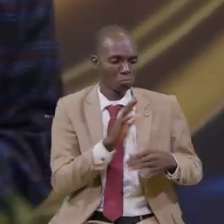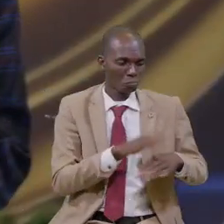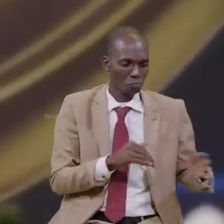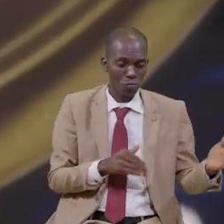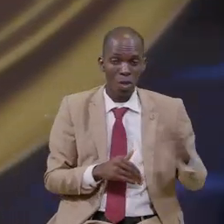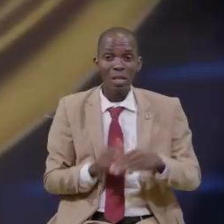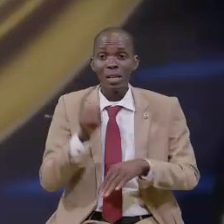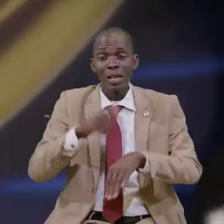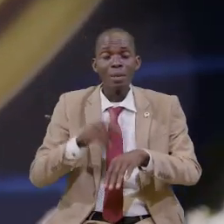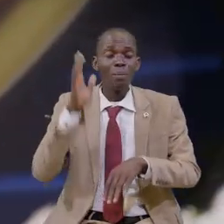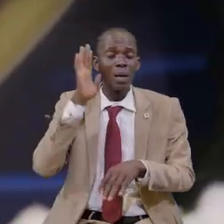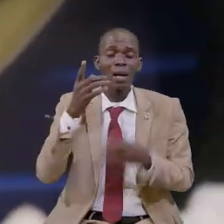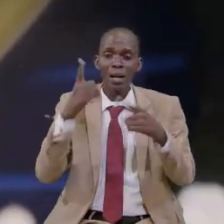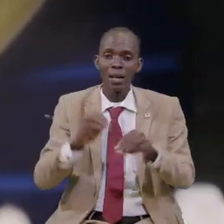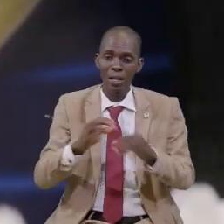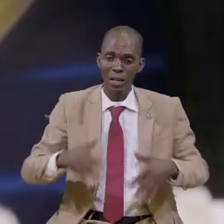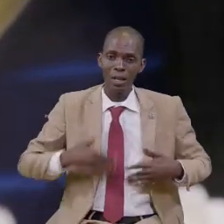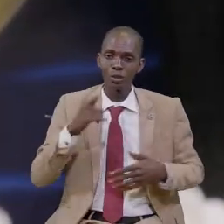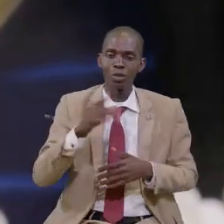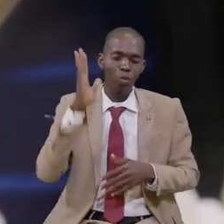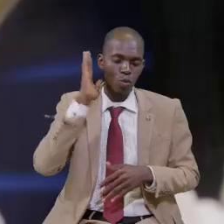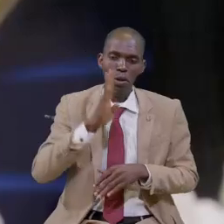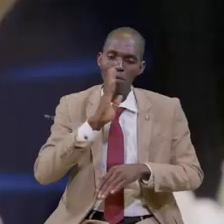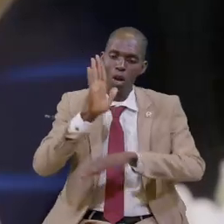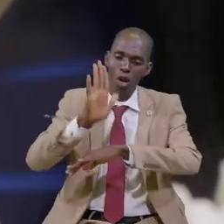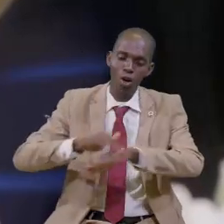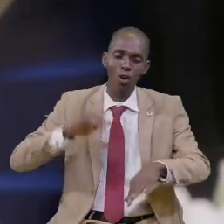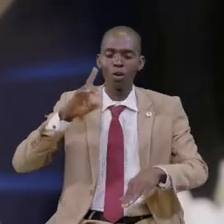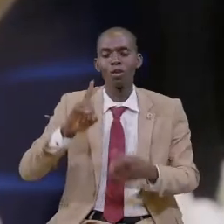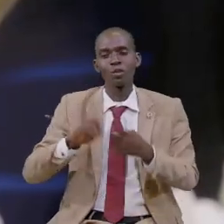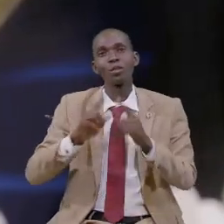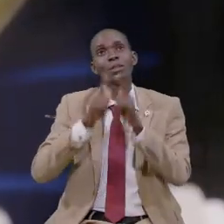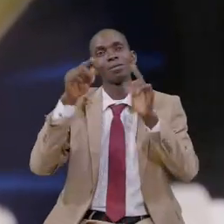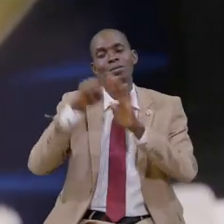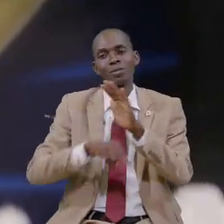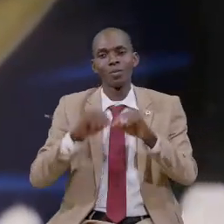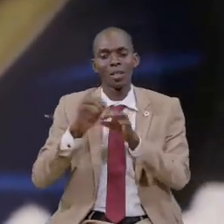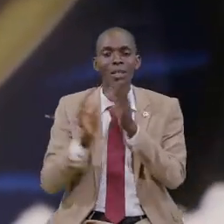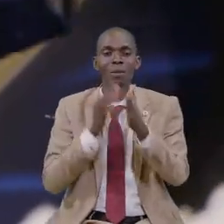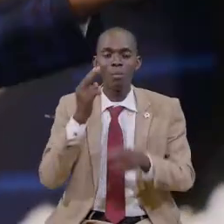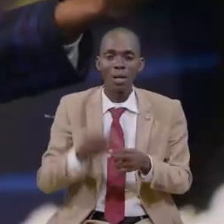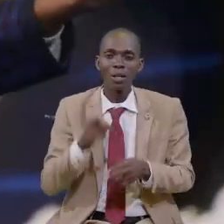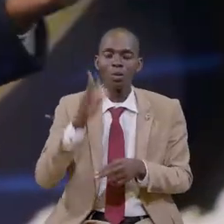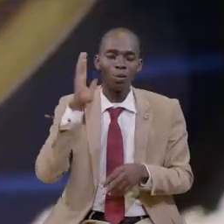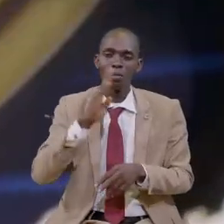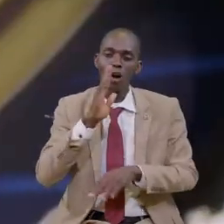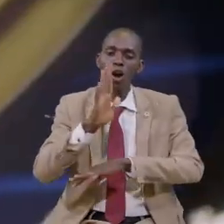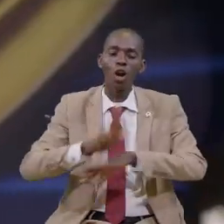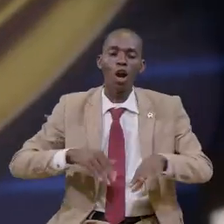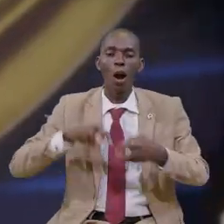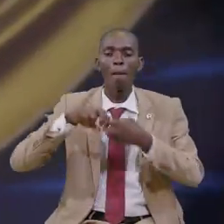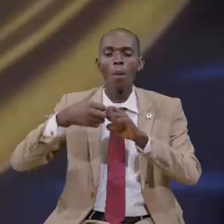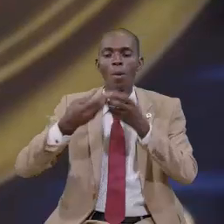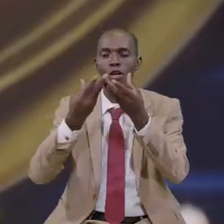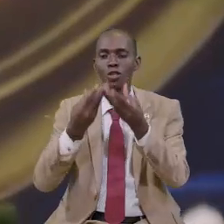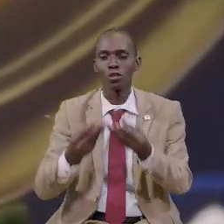call you. Yeah. You are the problem solver. And you are the one that will take